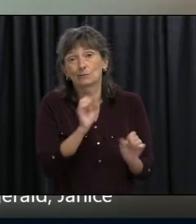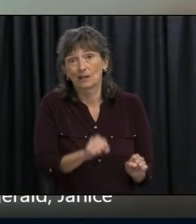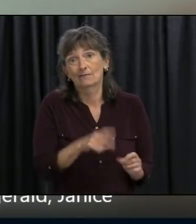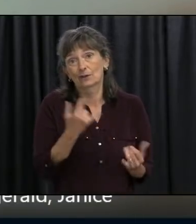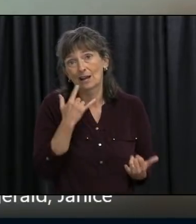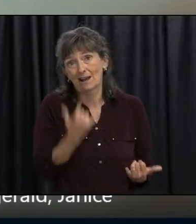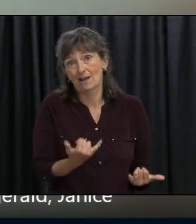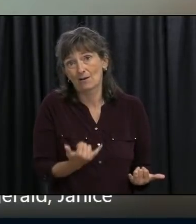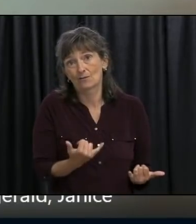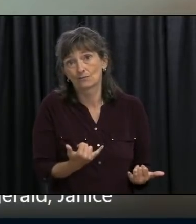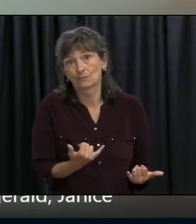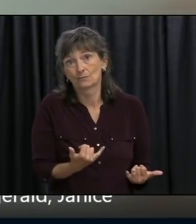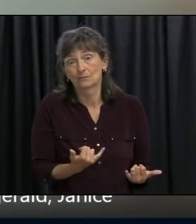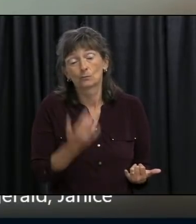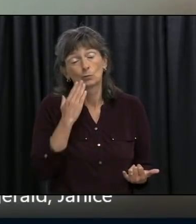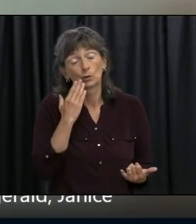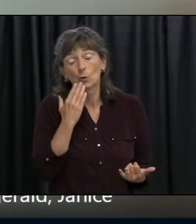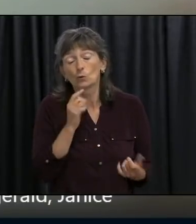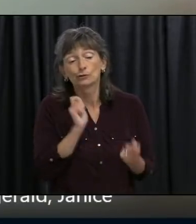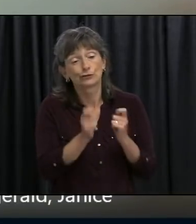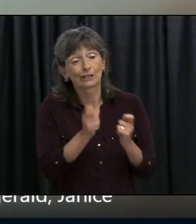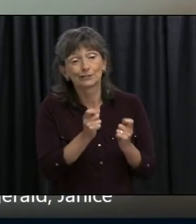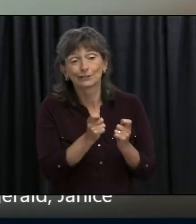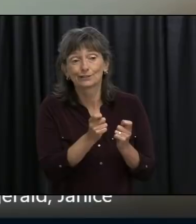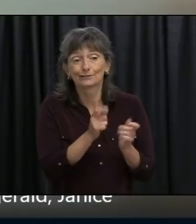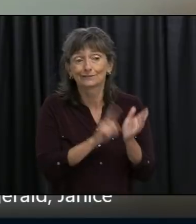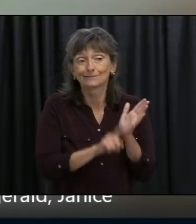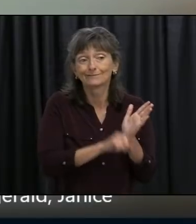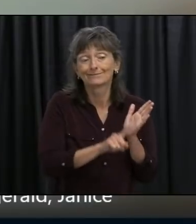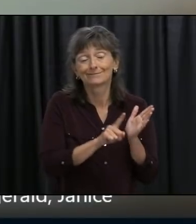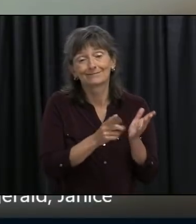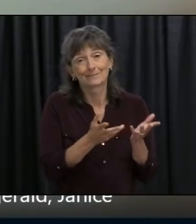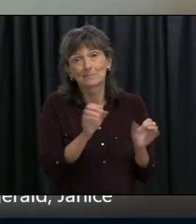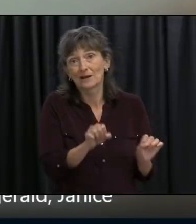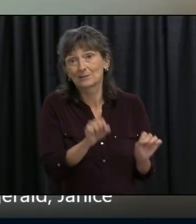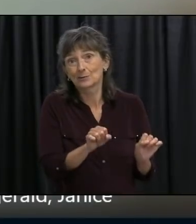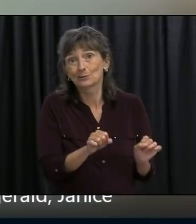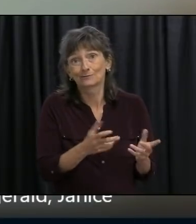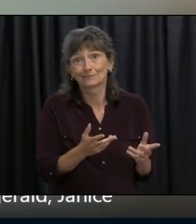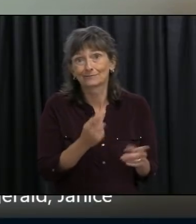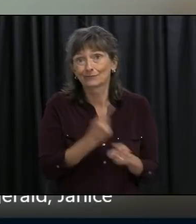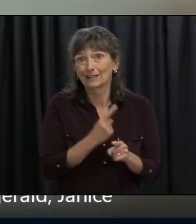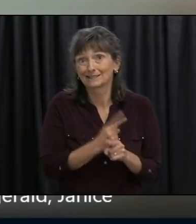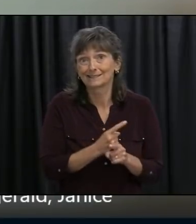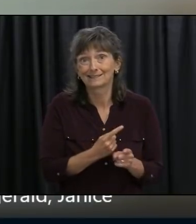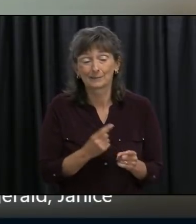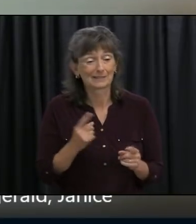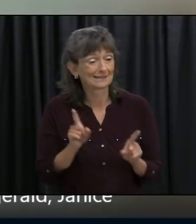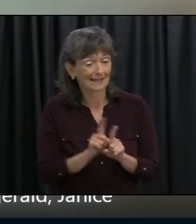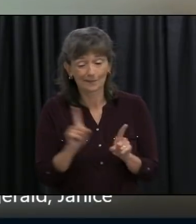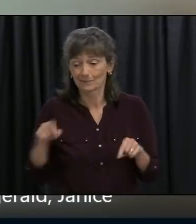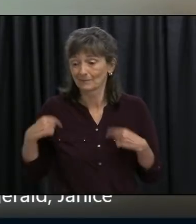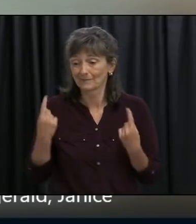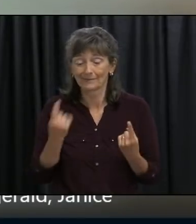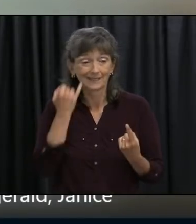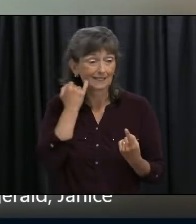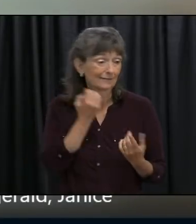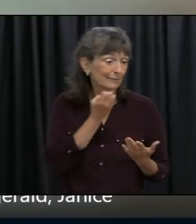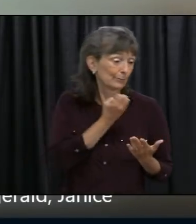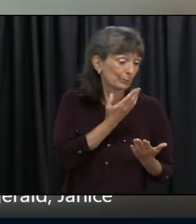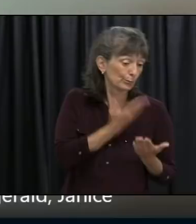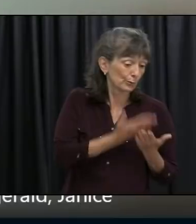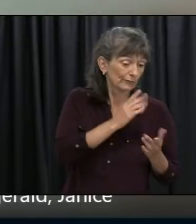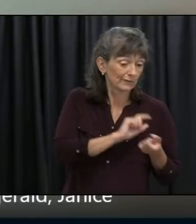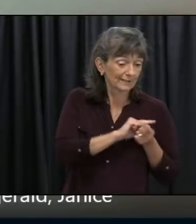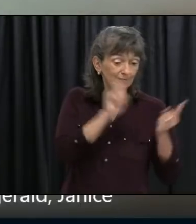moment. But as we've said with this disease from the beginning, if that evidence changes, then we'll change our recommendations